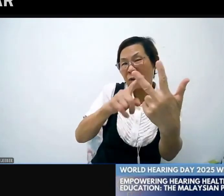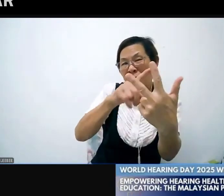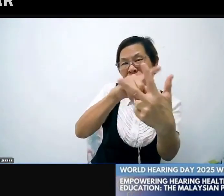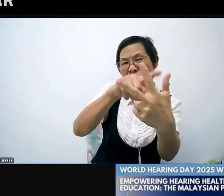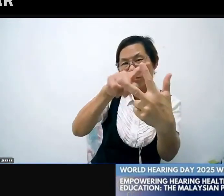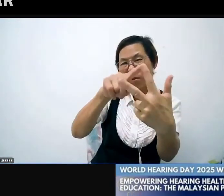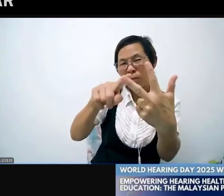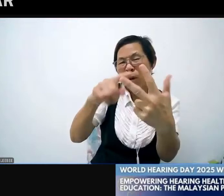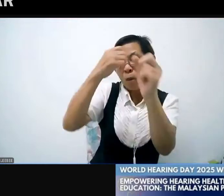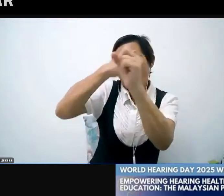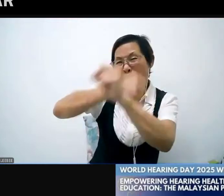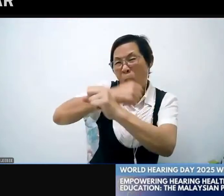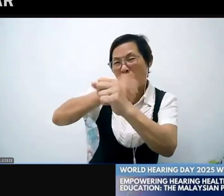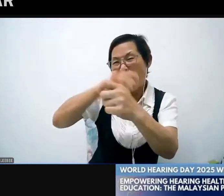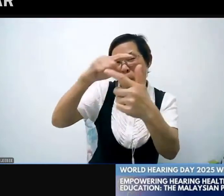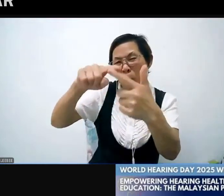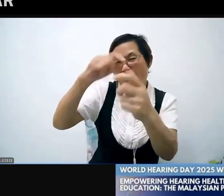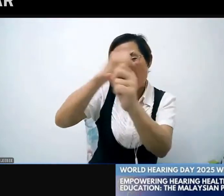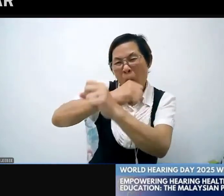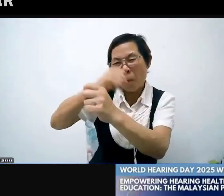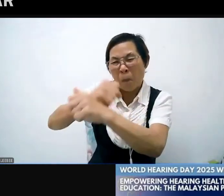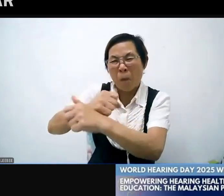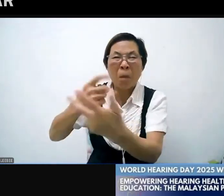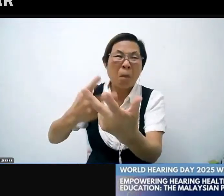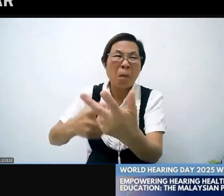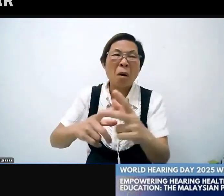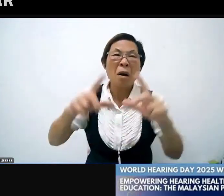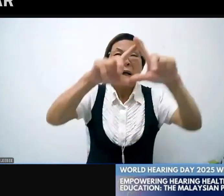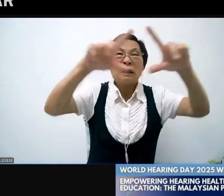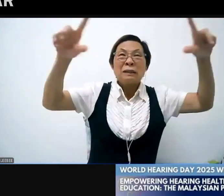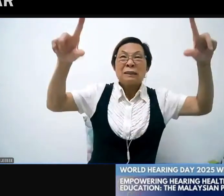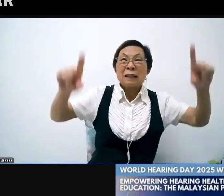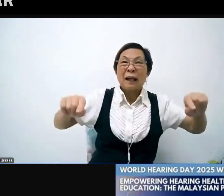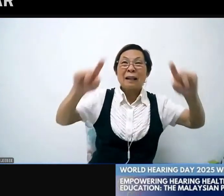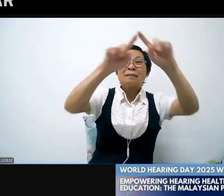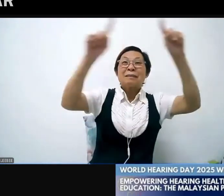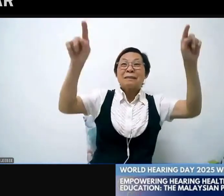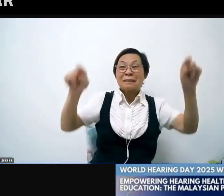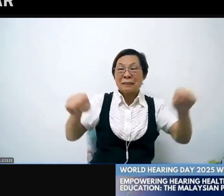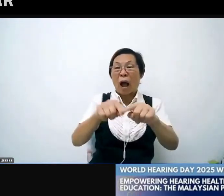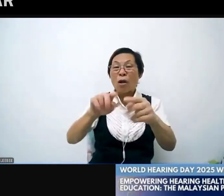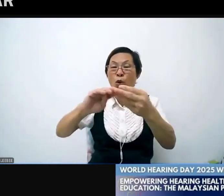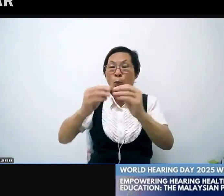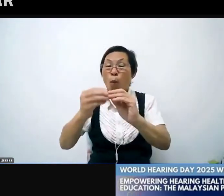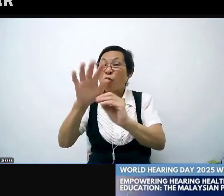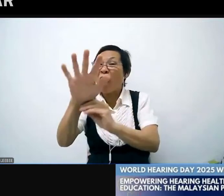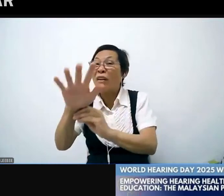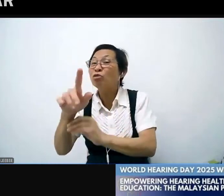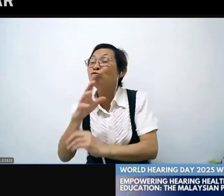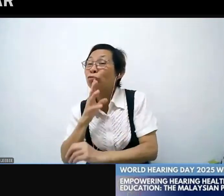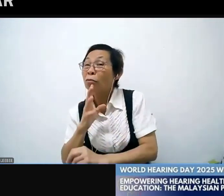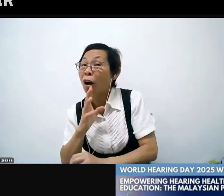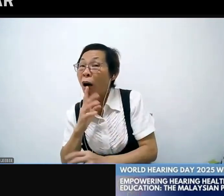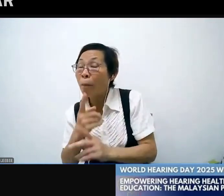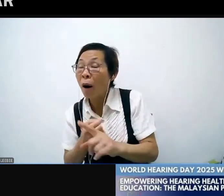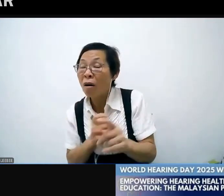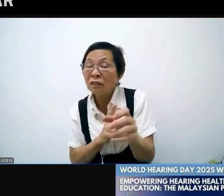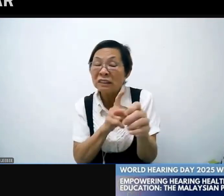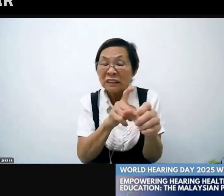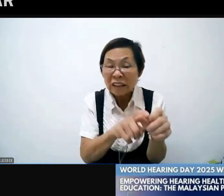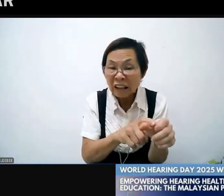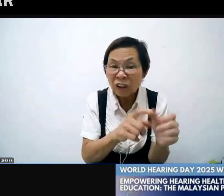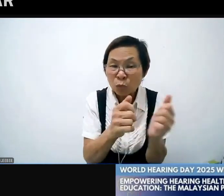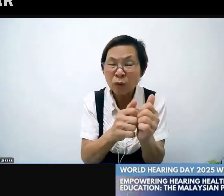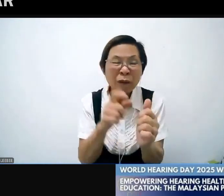challenges. If I'm not mistaken, it's slide number 5. You have mentioned about when dealing with hearing